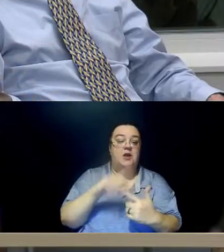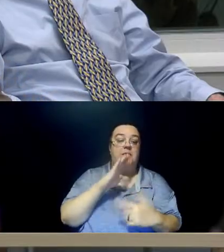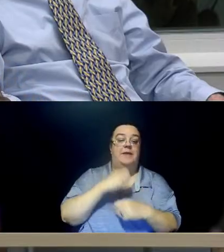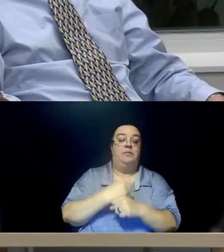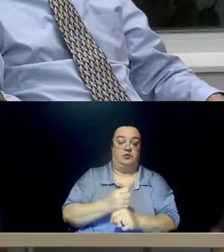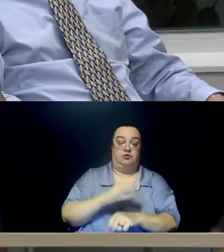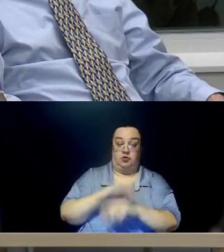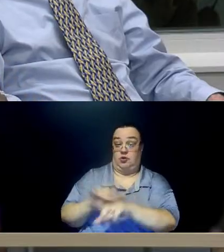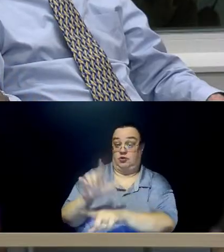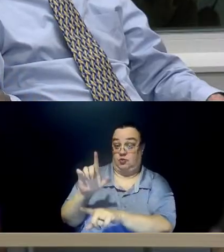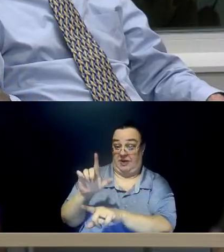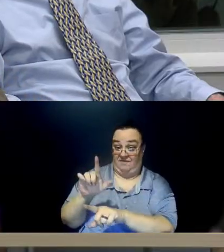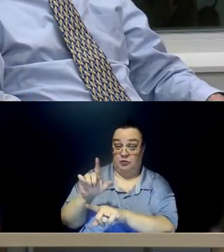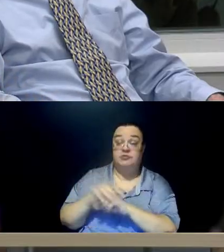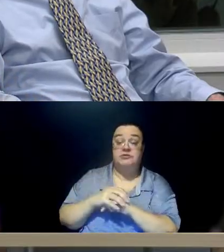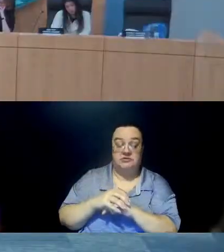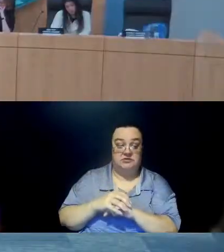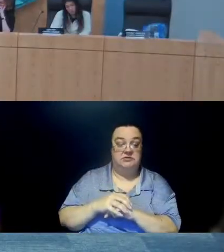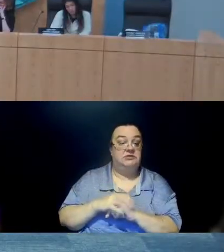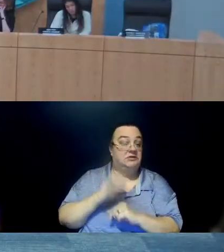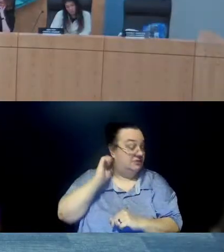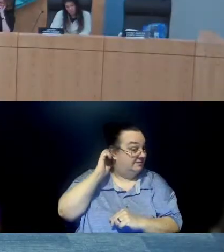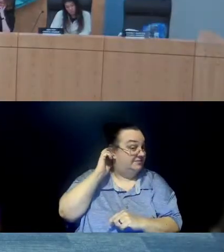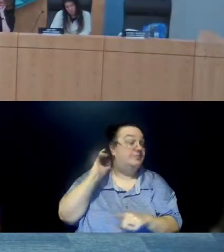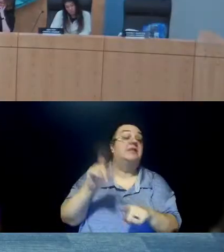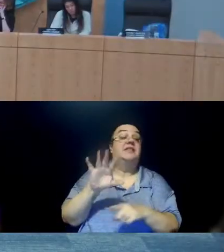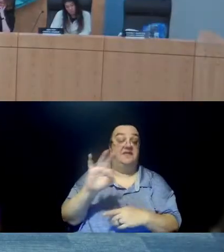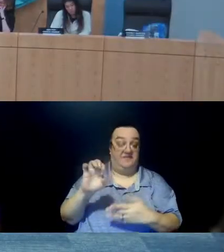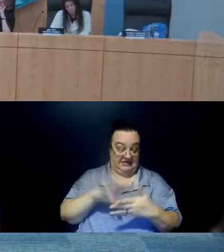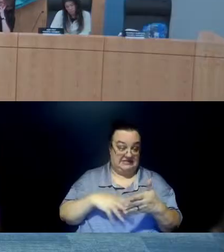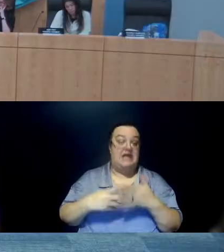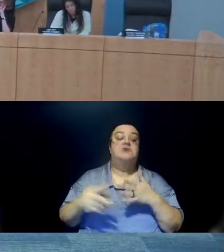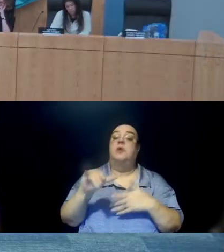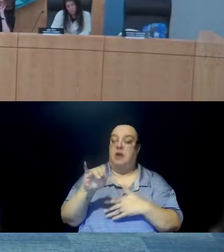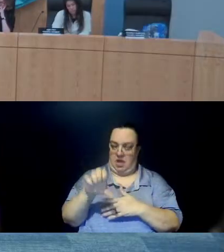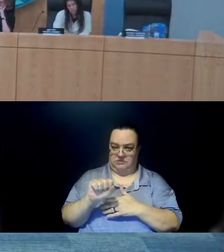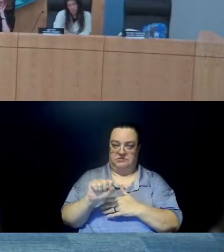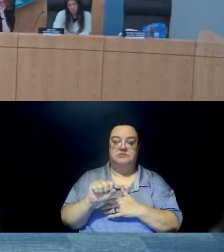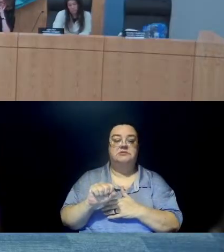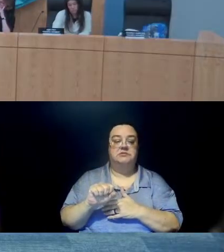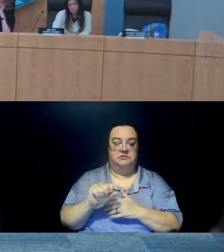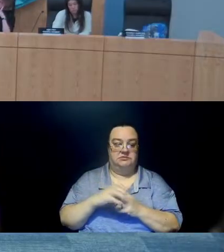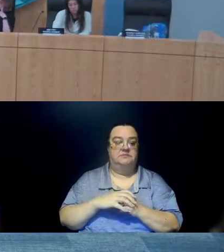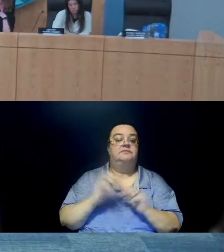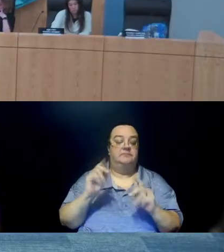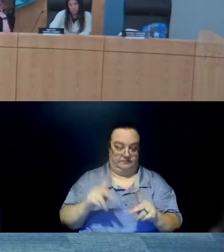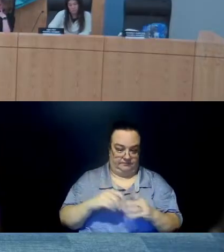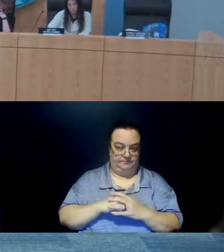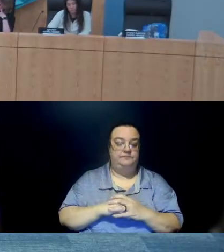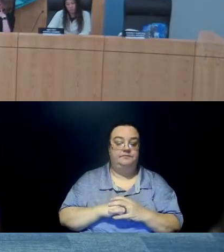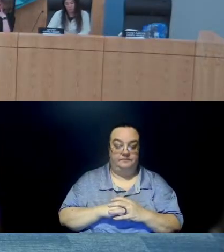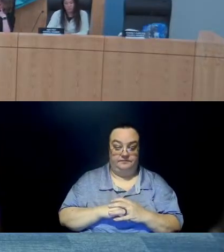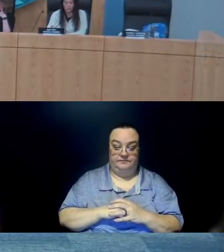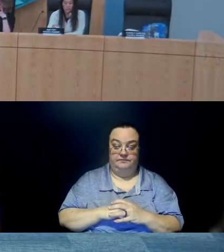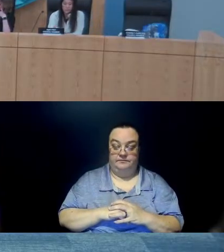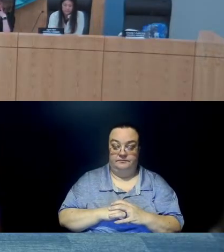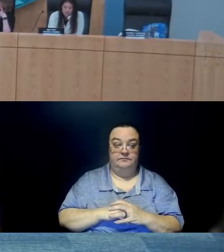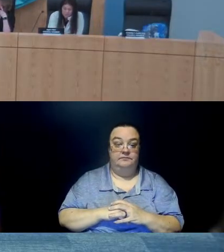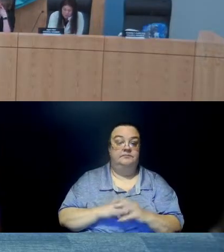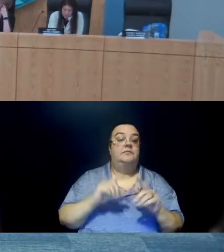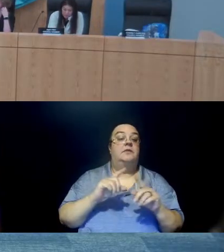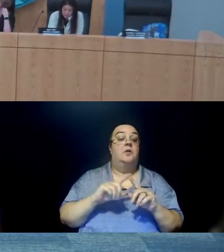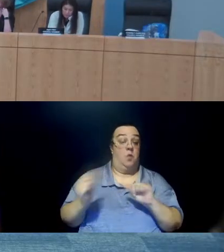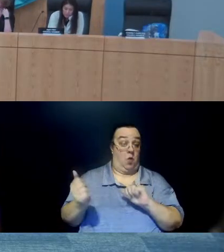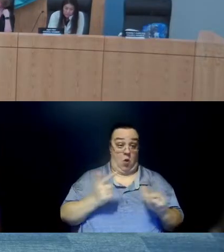21st. The fee schedule? Yes. Okay. But we're all good